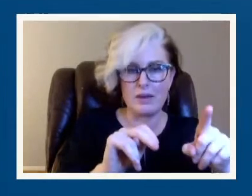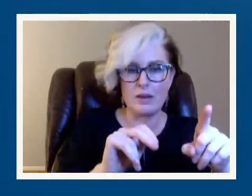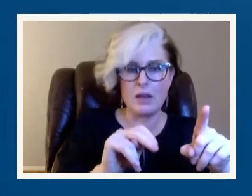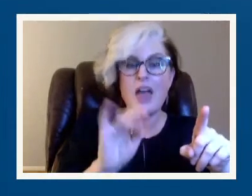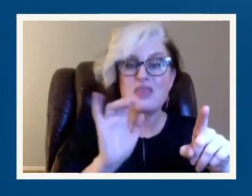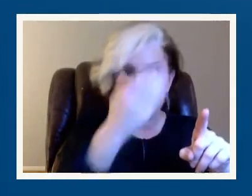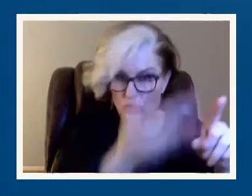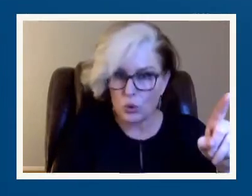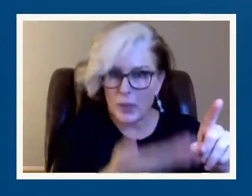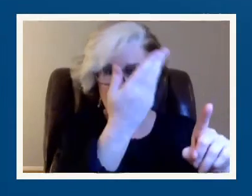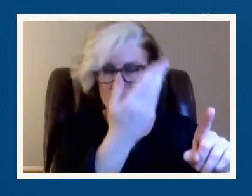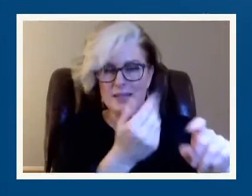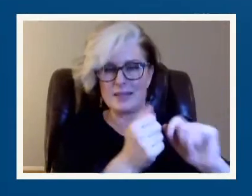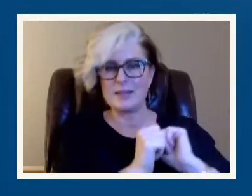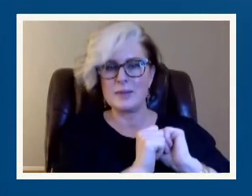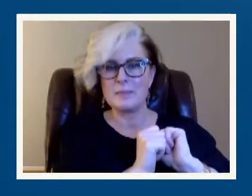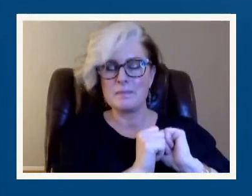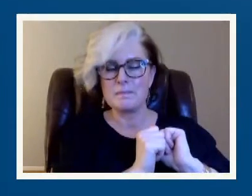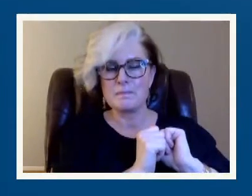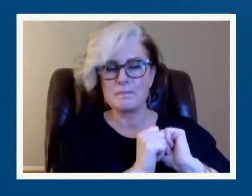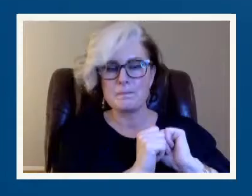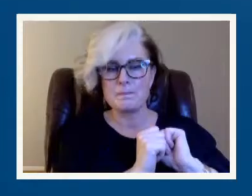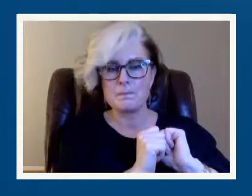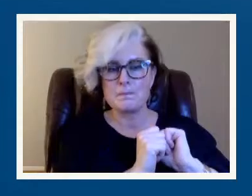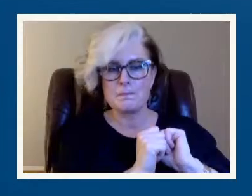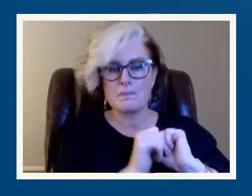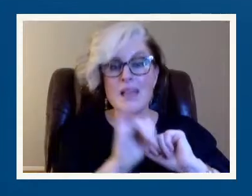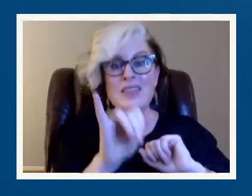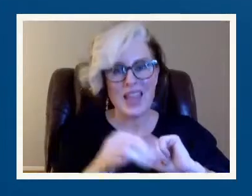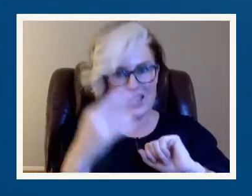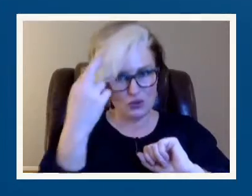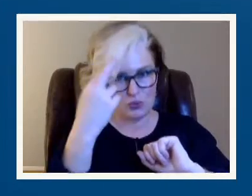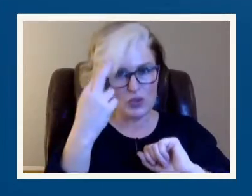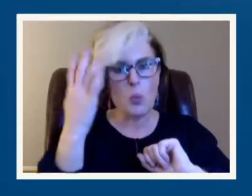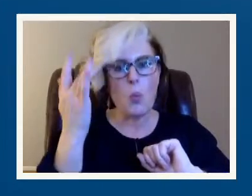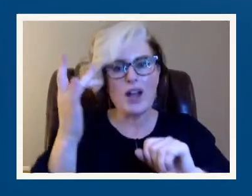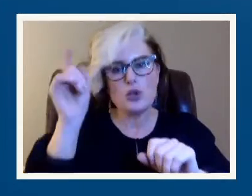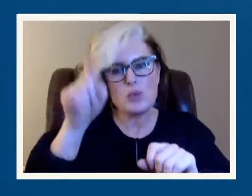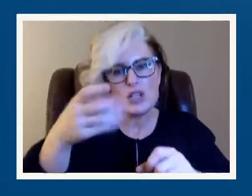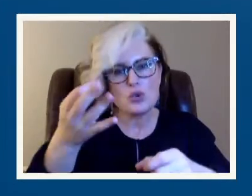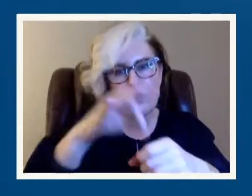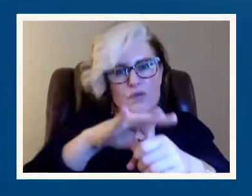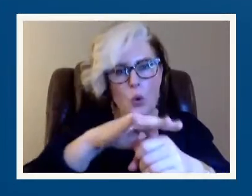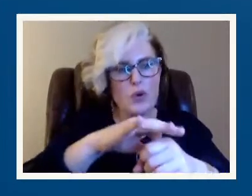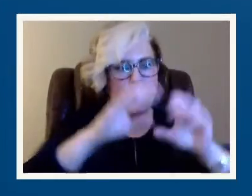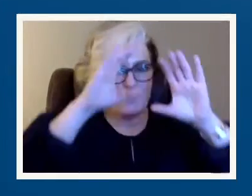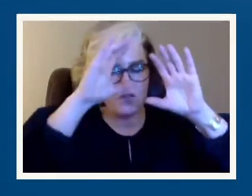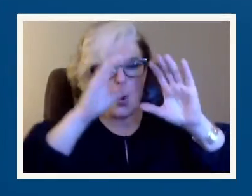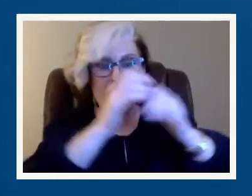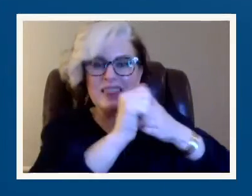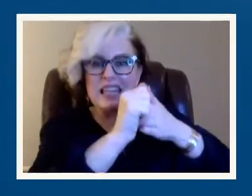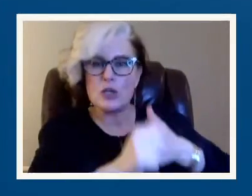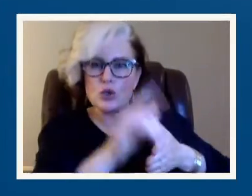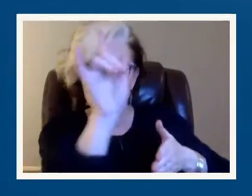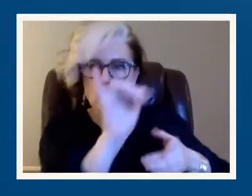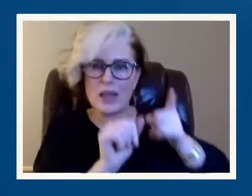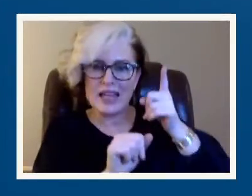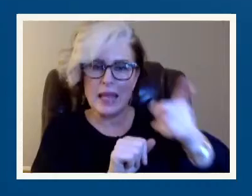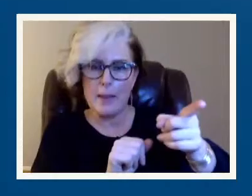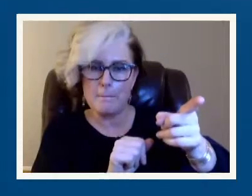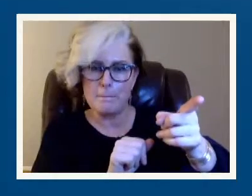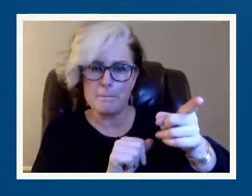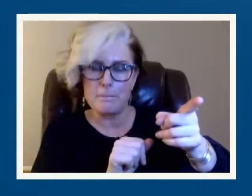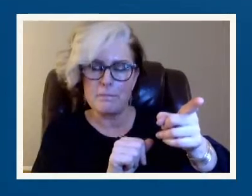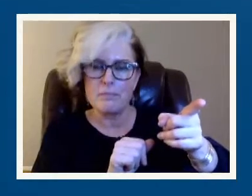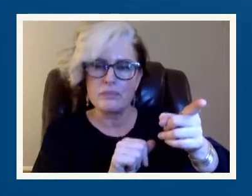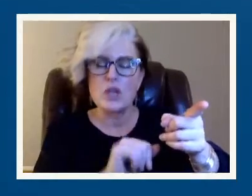he is. And that's why you need to vote for more leaders like him. That's why you have to vote for